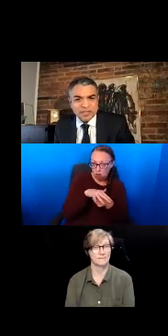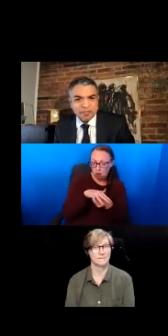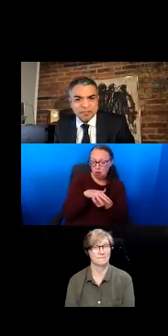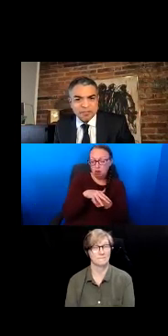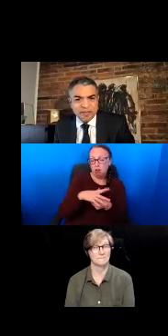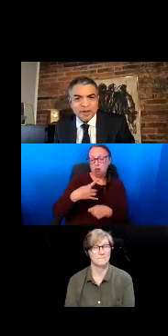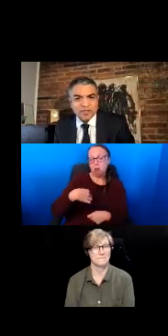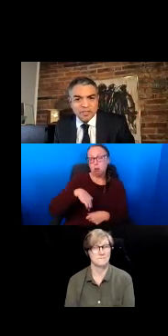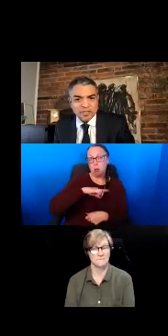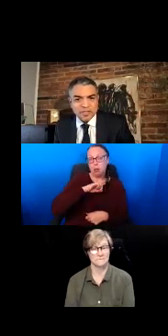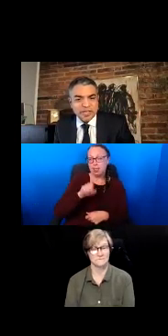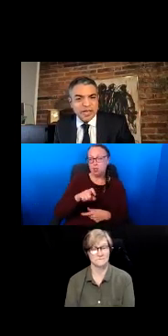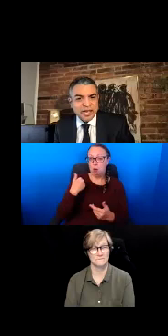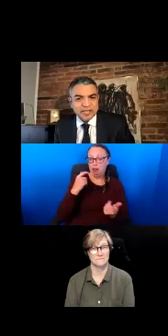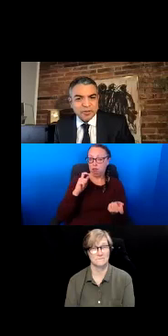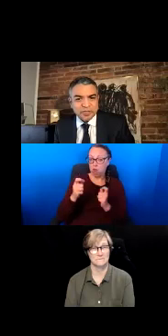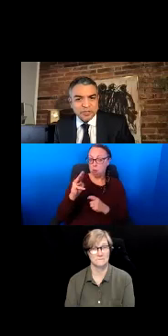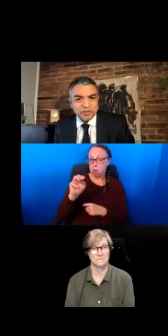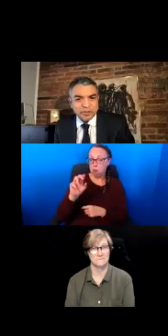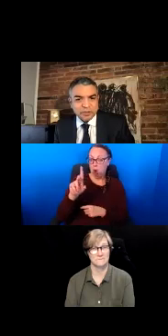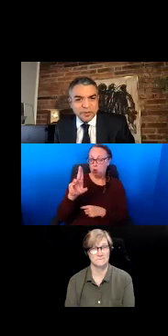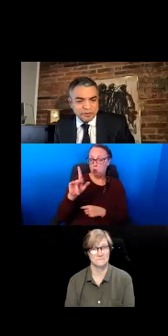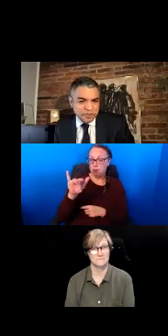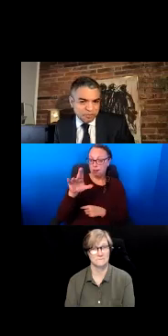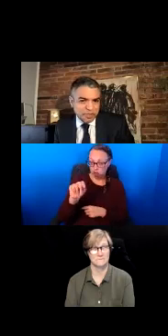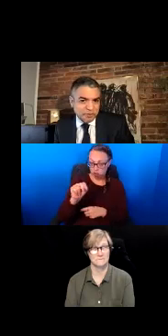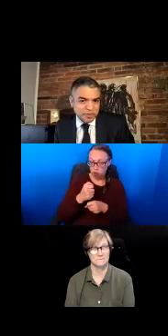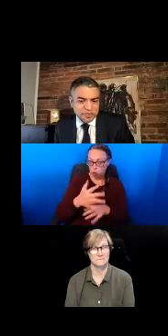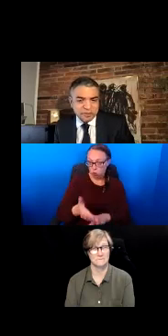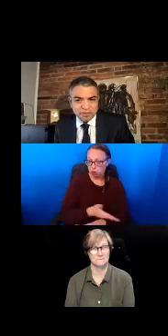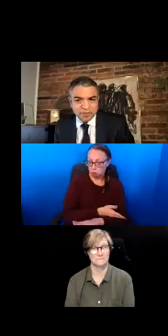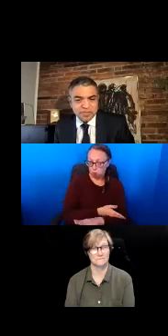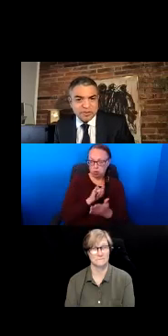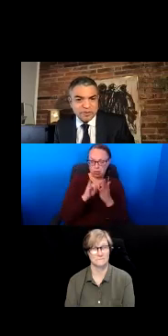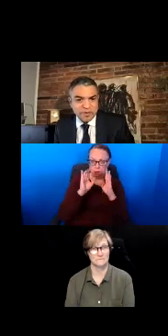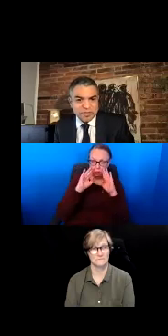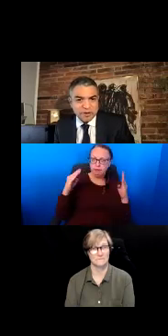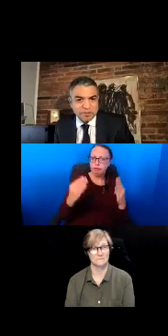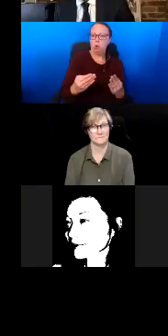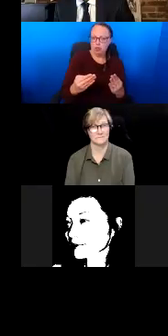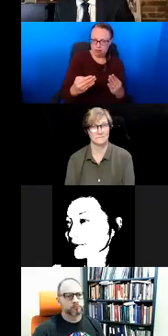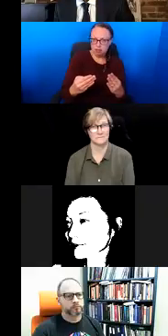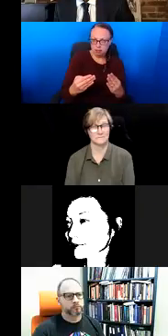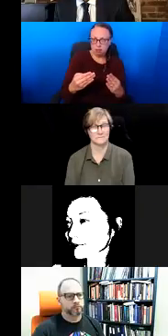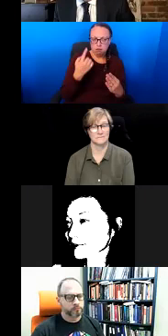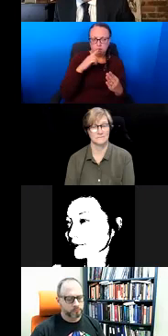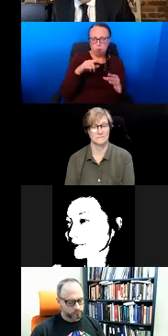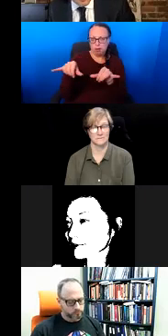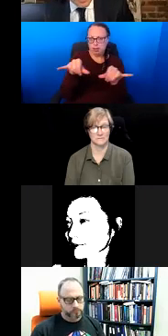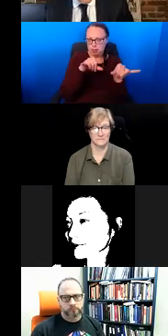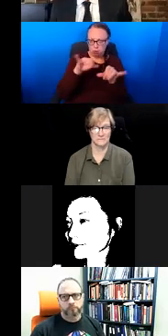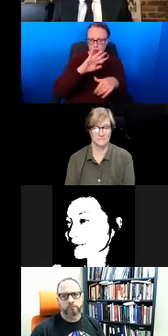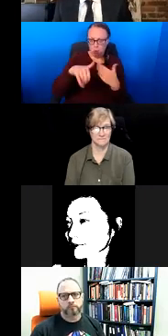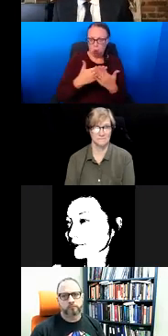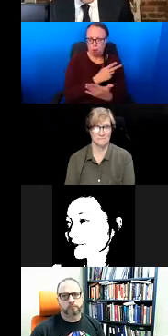need to have modulation in order to induce some improvement was pretty focused and pretty conserved across our patients. However, we